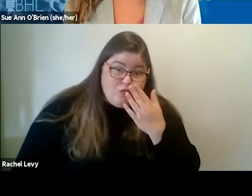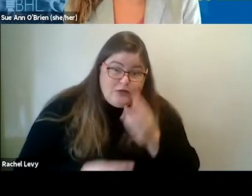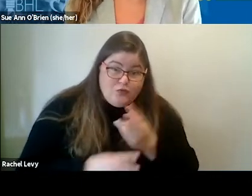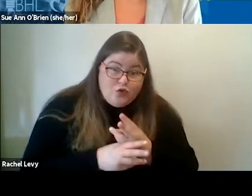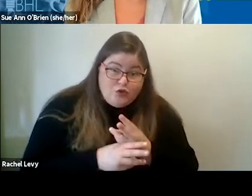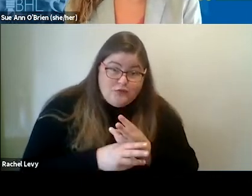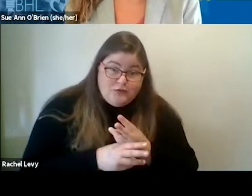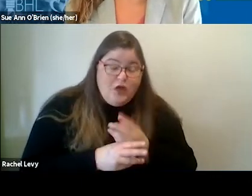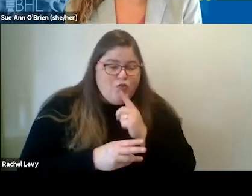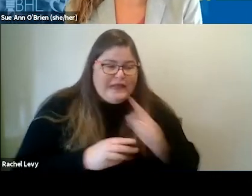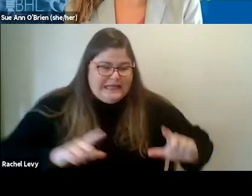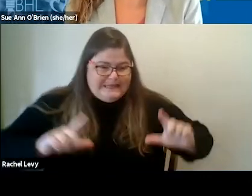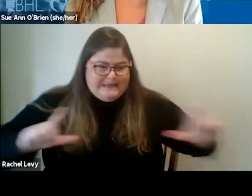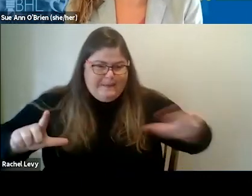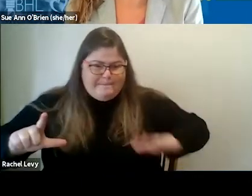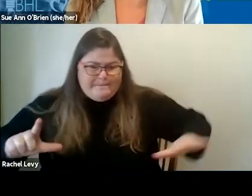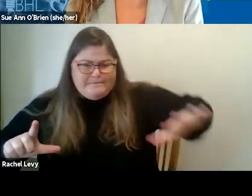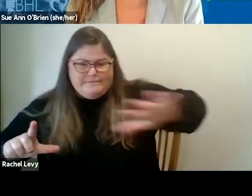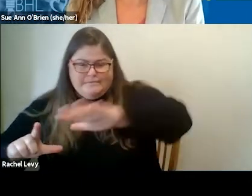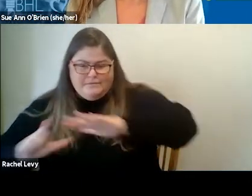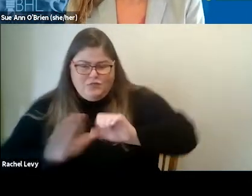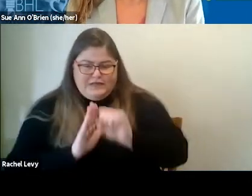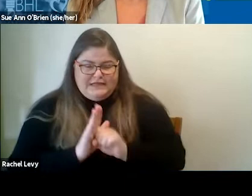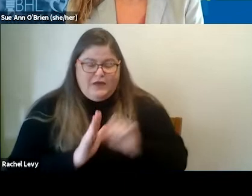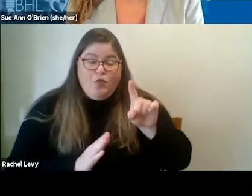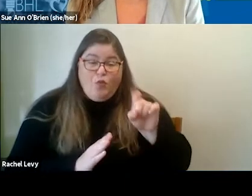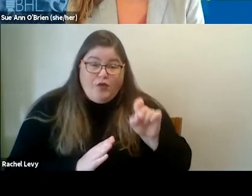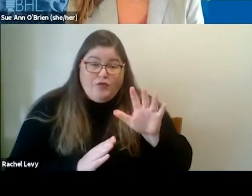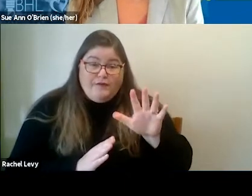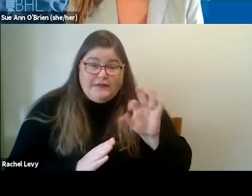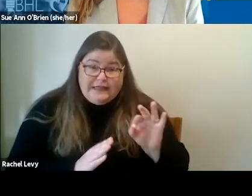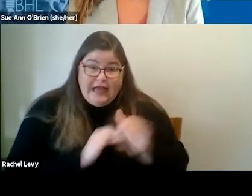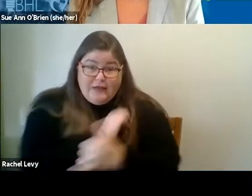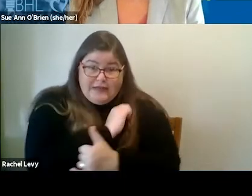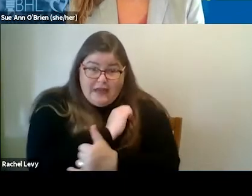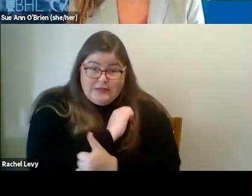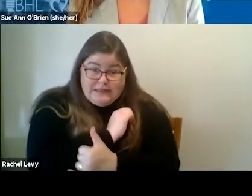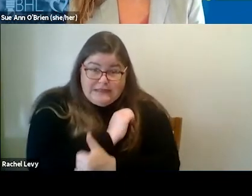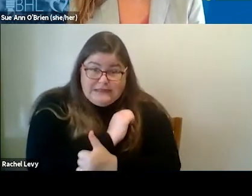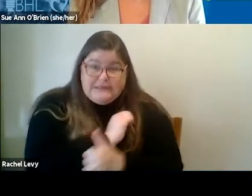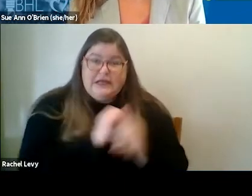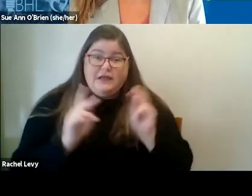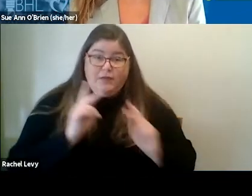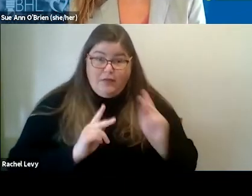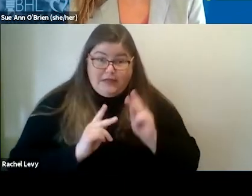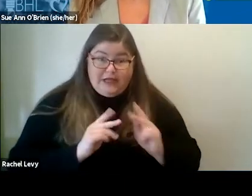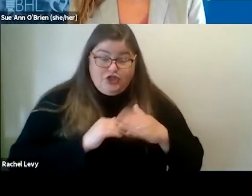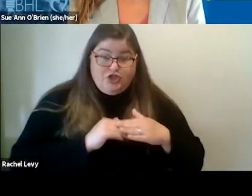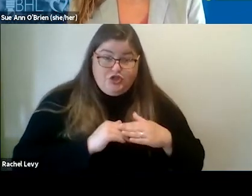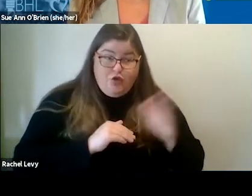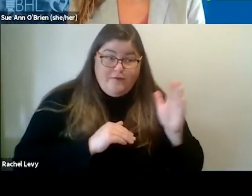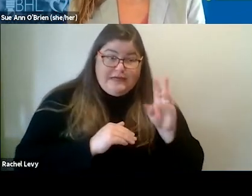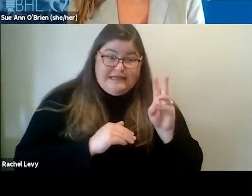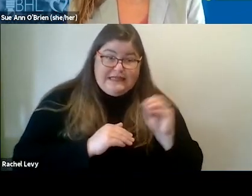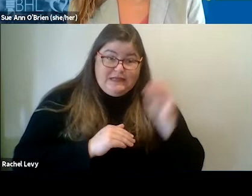state with 159 counties. And the population is more than 60% Caucasian. I'm